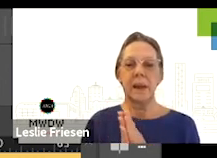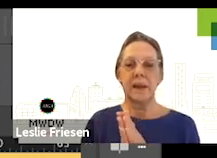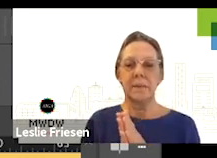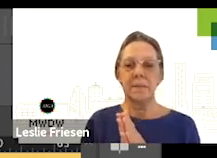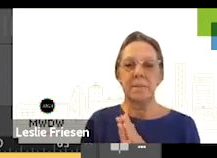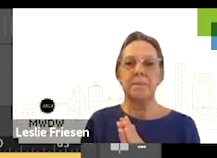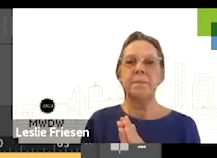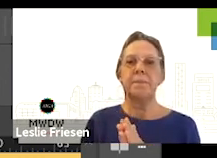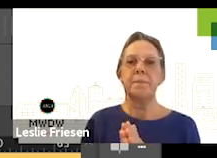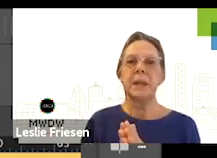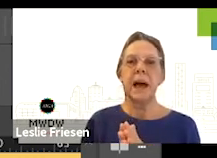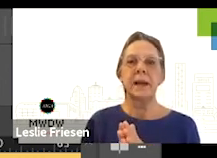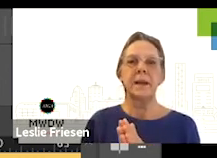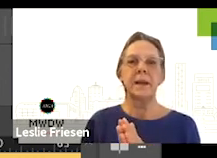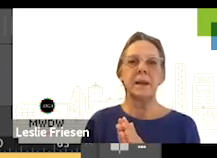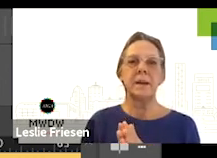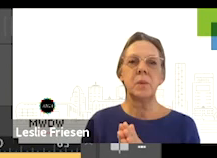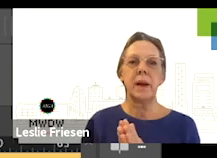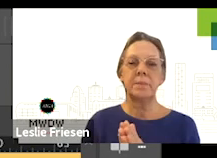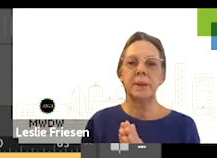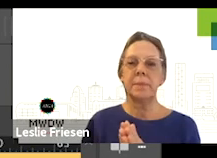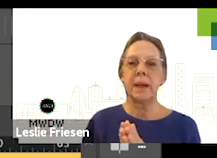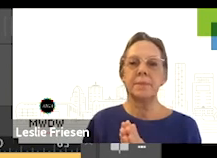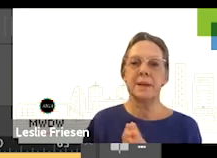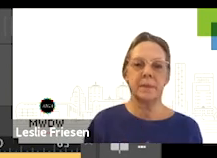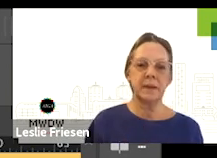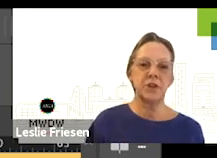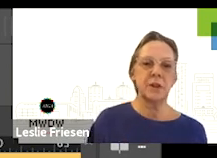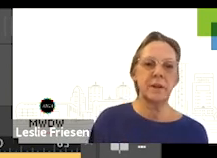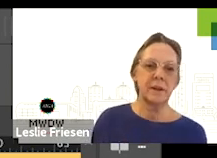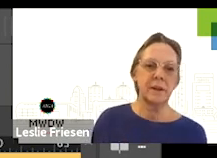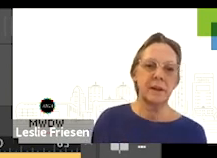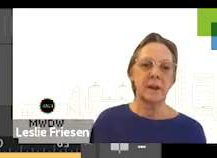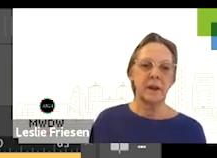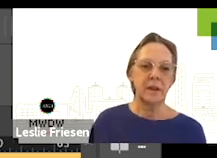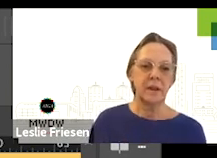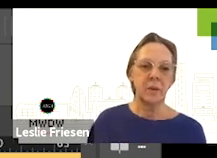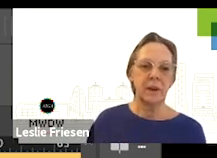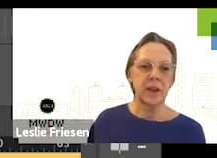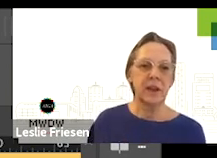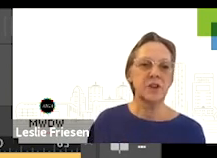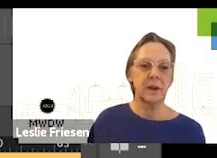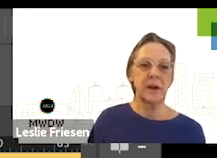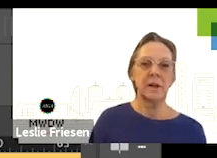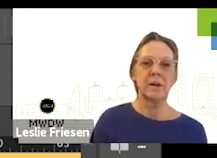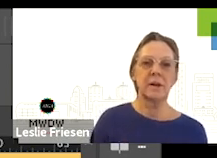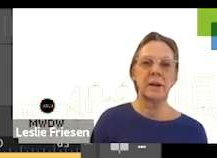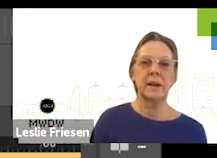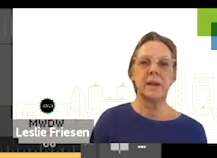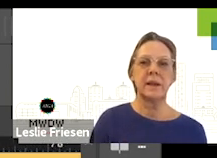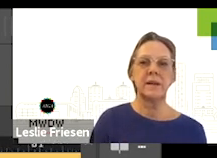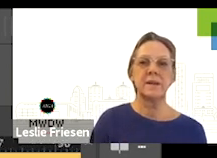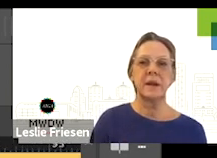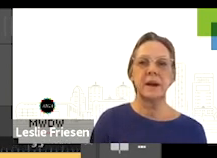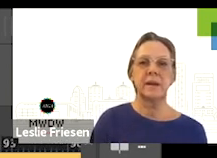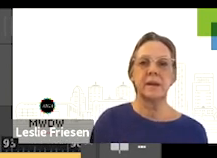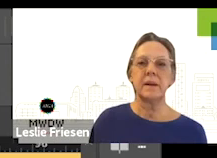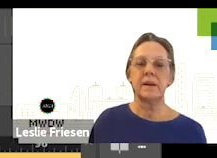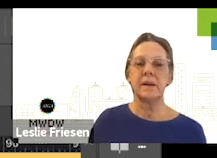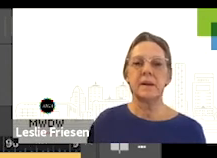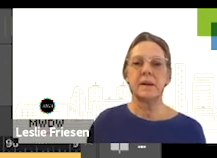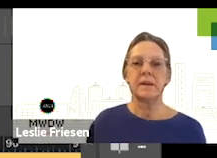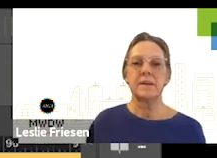or a black and white bitmapped image, you can change the color in